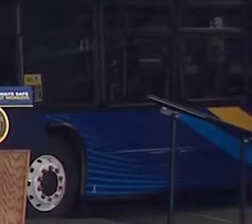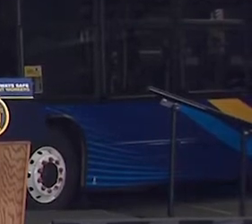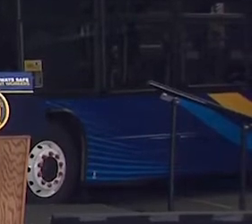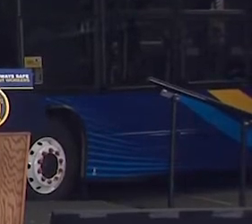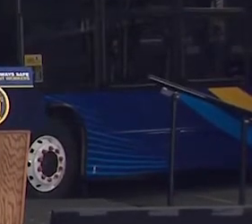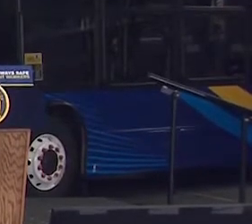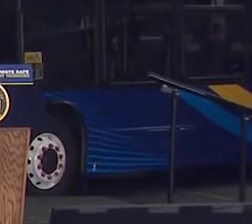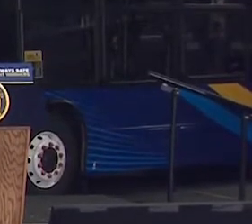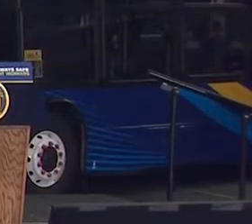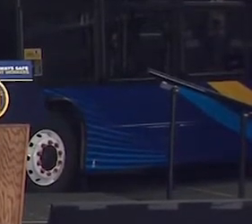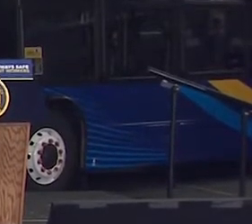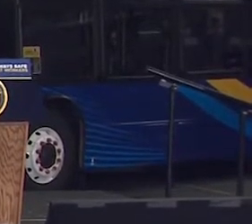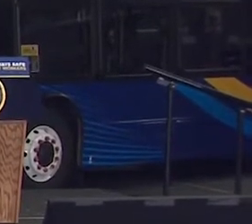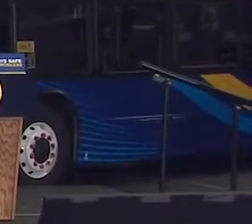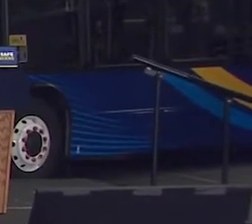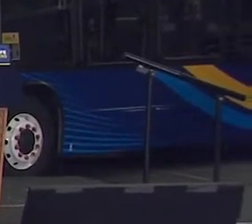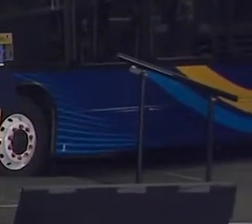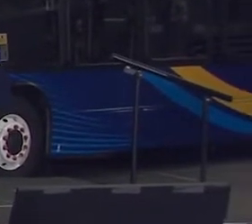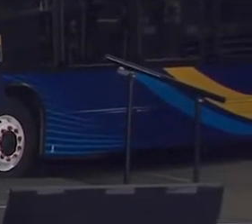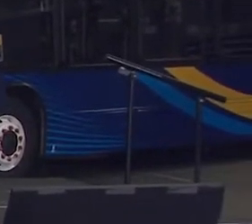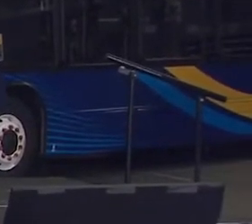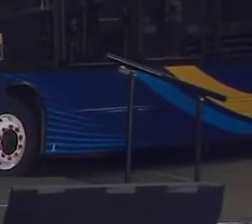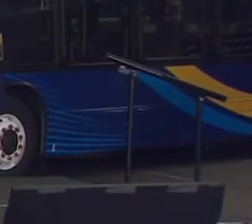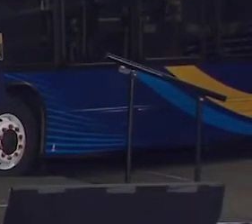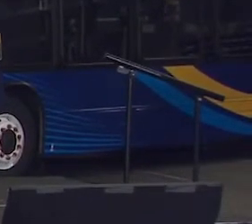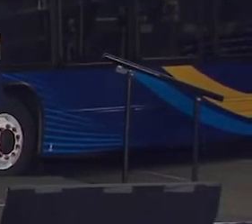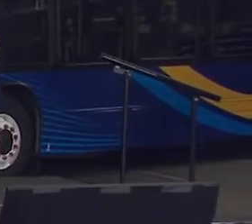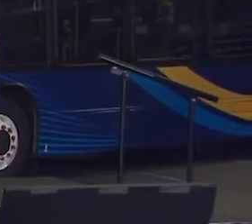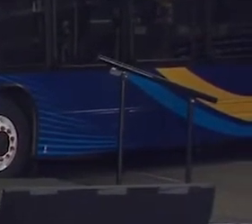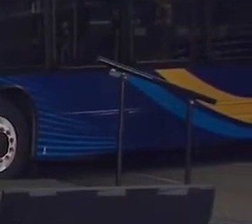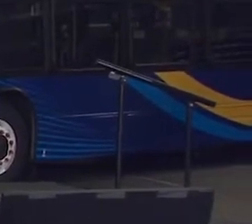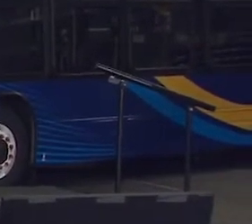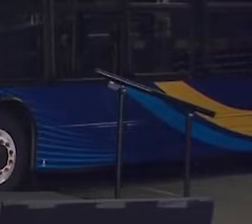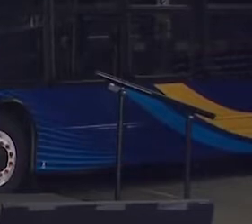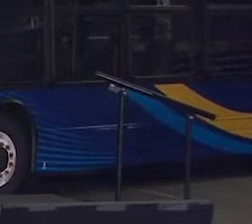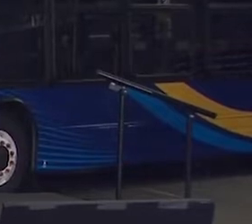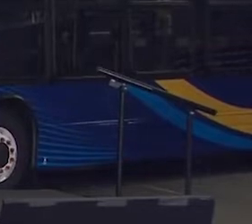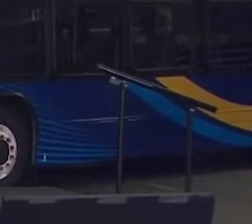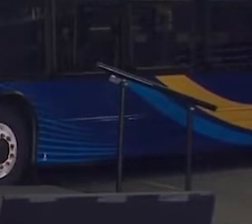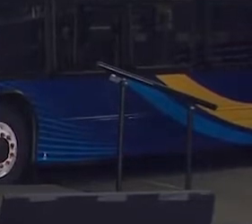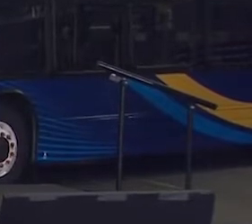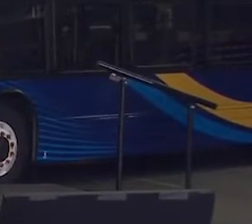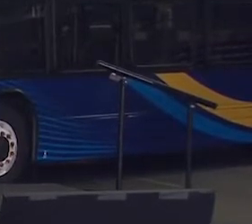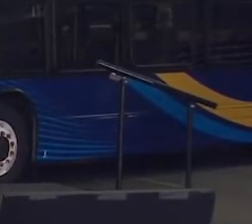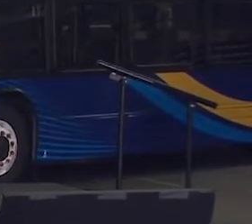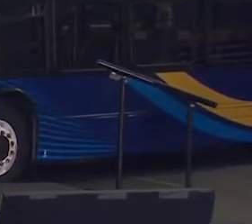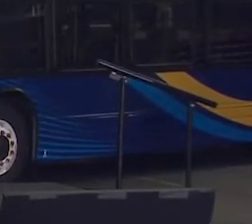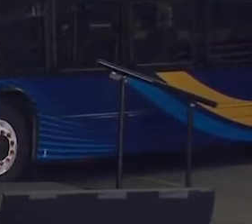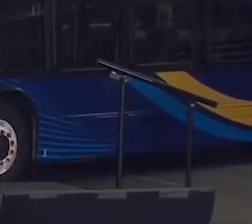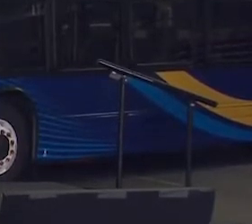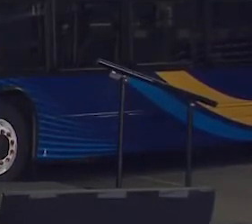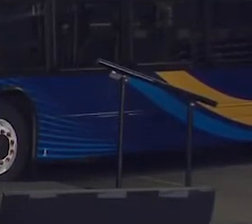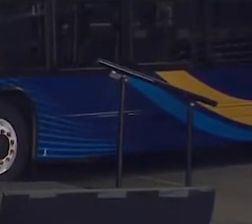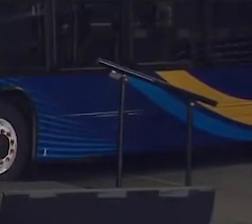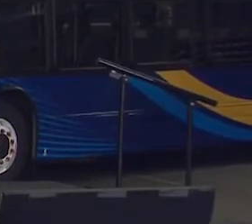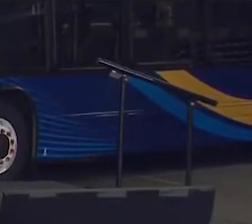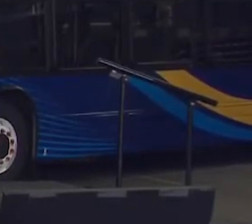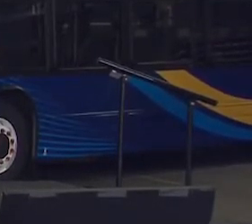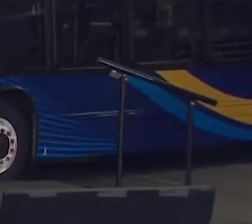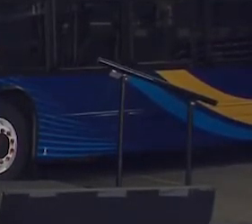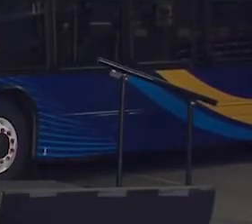in welcoming the President of ATU Local 1056, Mark Henry, Assemblymember Vivian